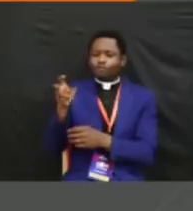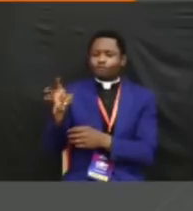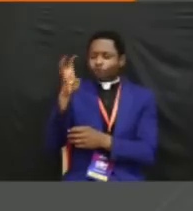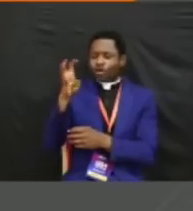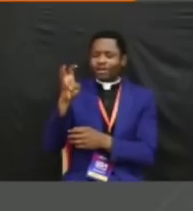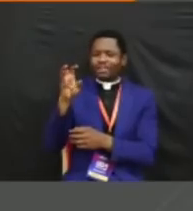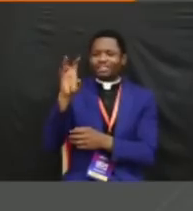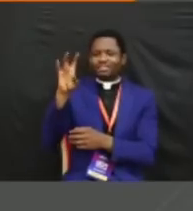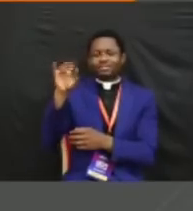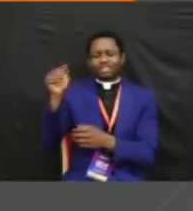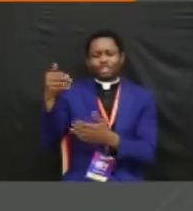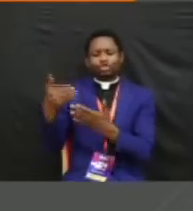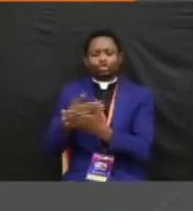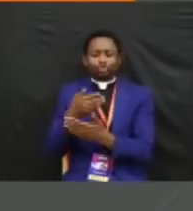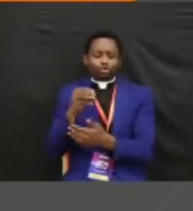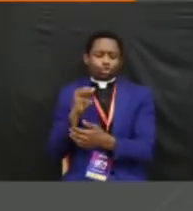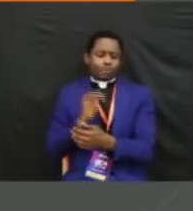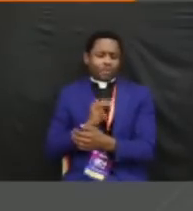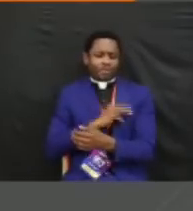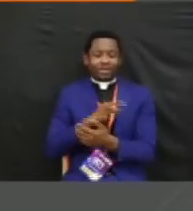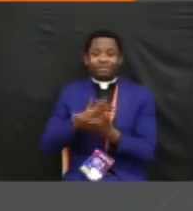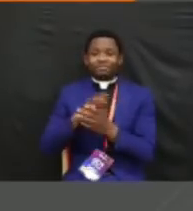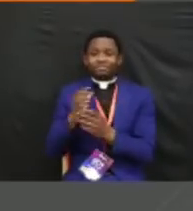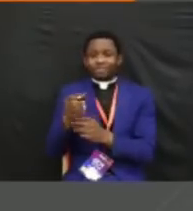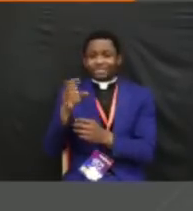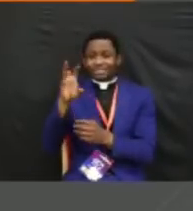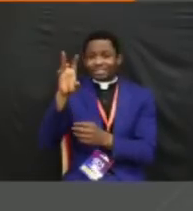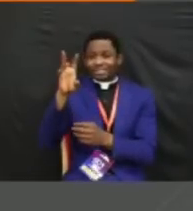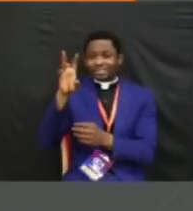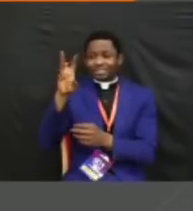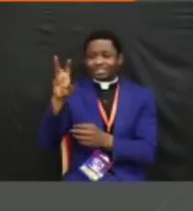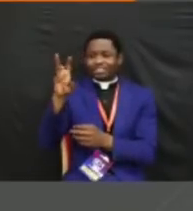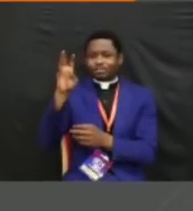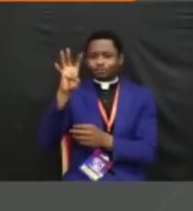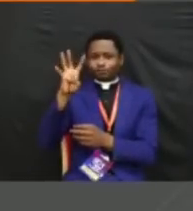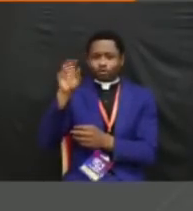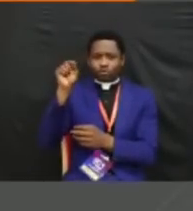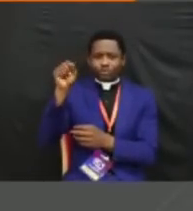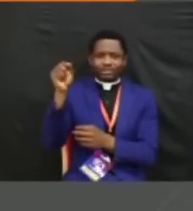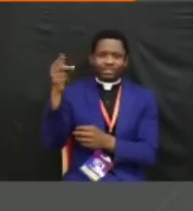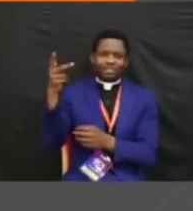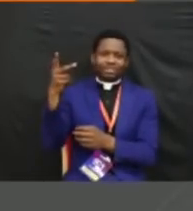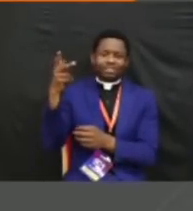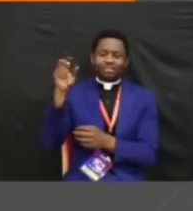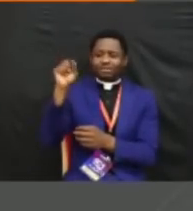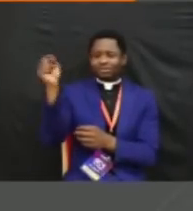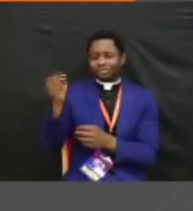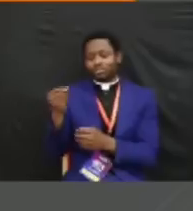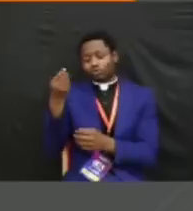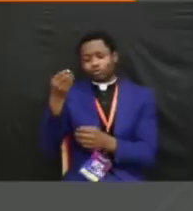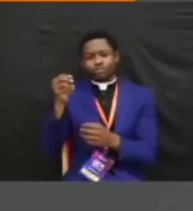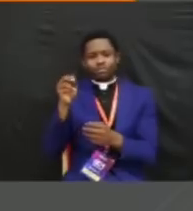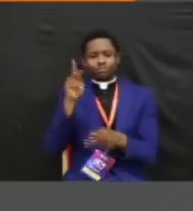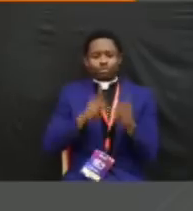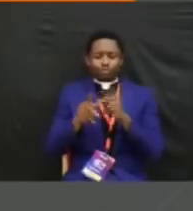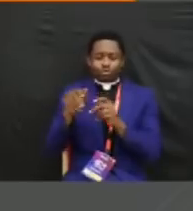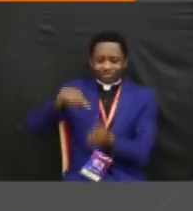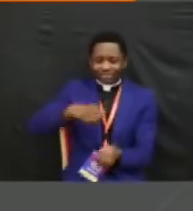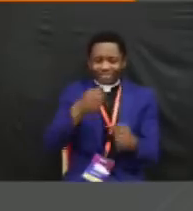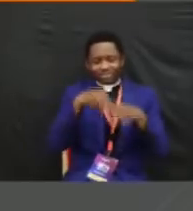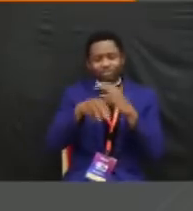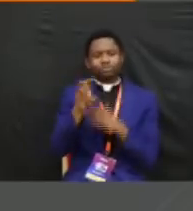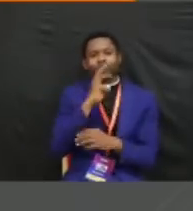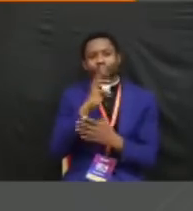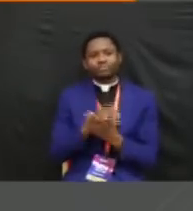were new converts, representing 64.3% of converts baptized in water. The